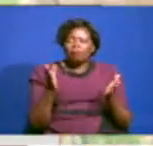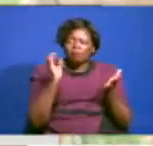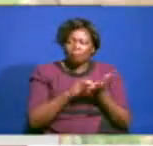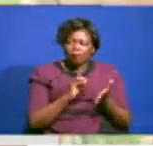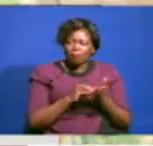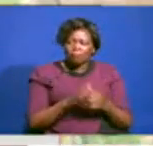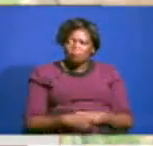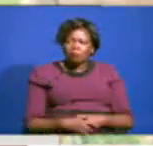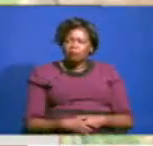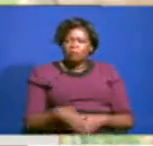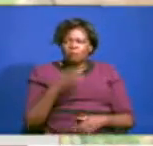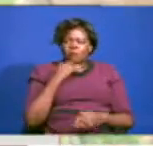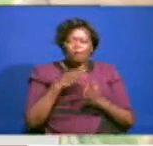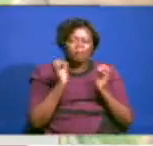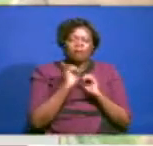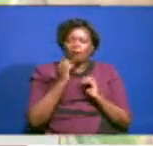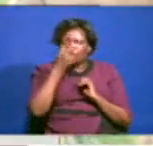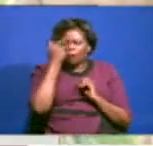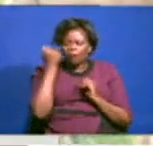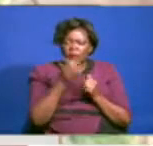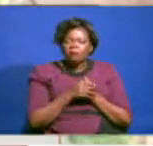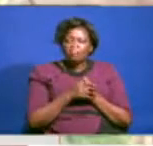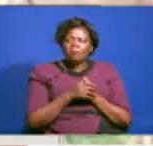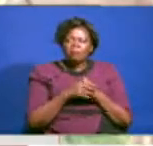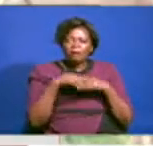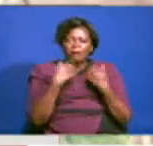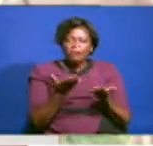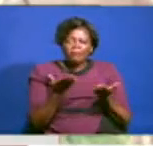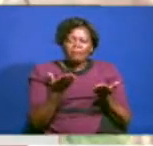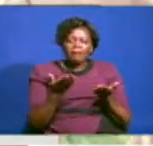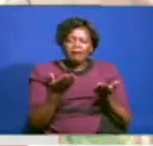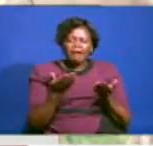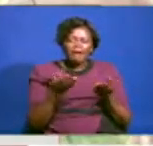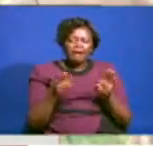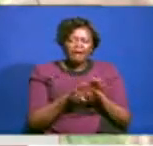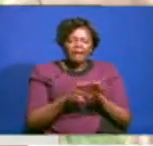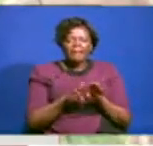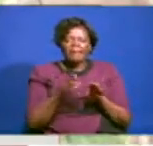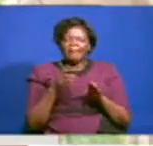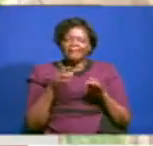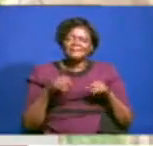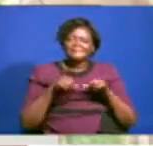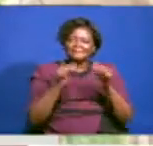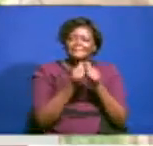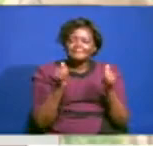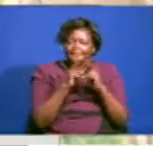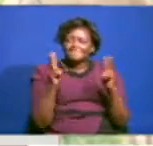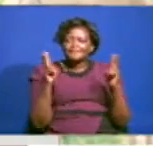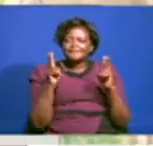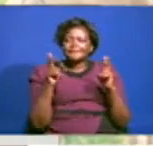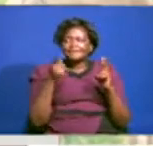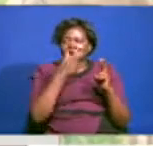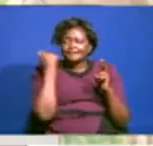slaughter isifunguliwe kwa sababu vile ilifungwa tuliona ni tunaendelea vizuri. Juu